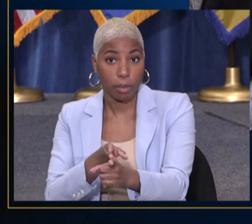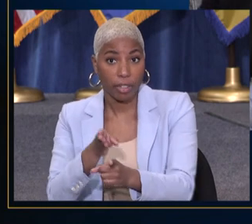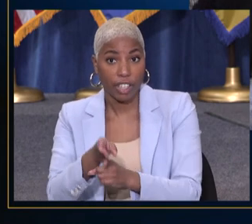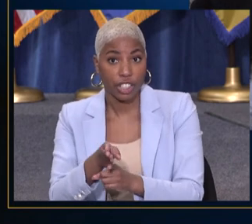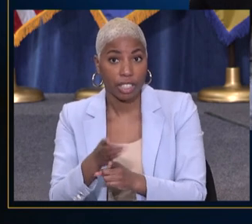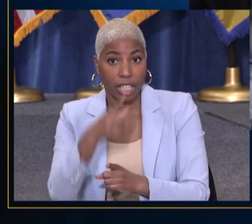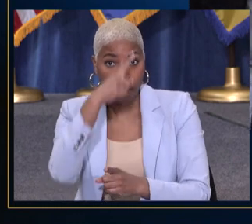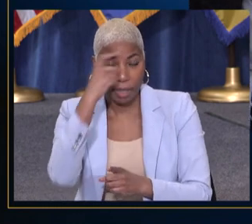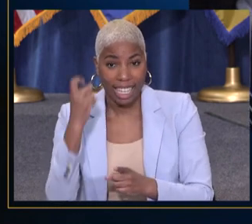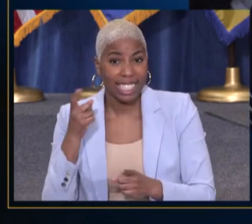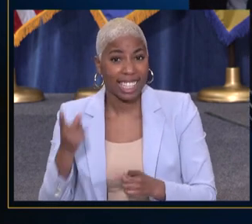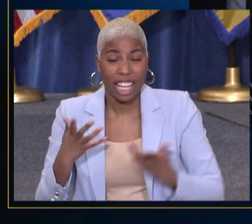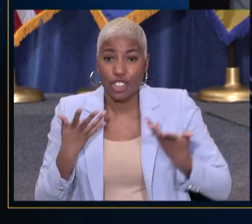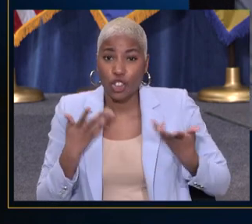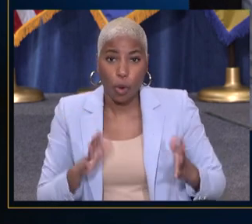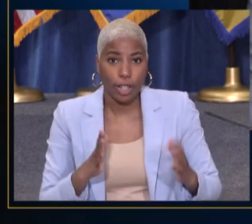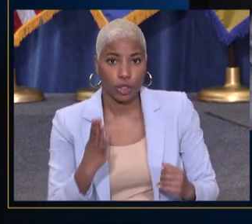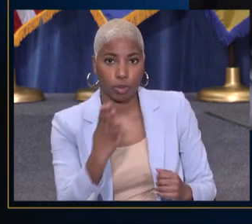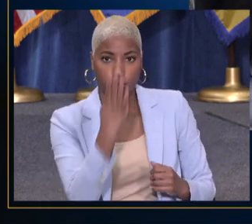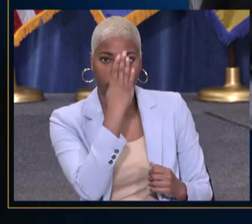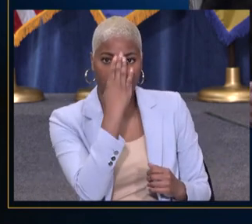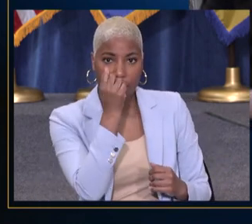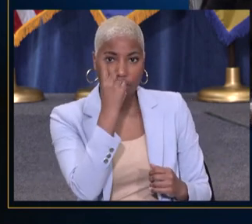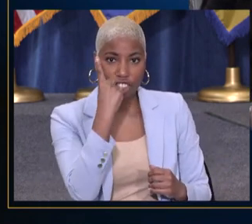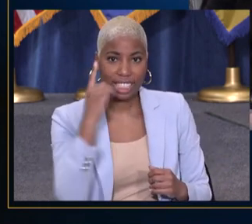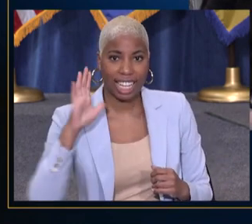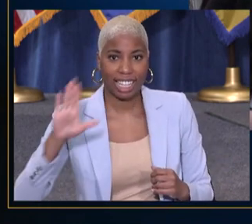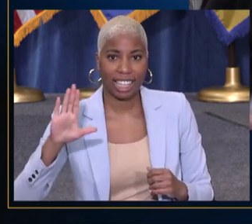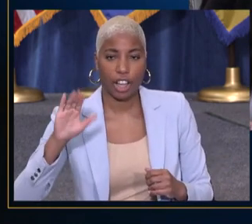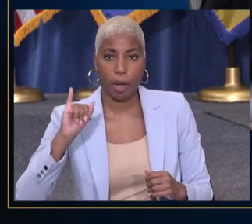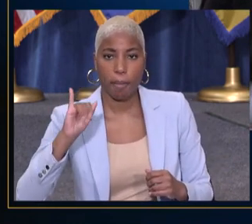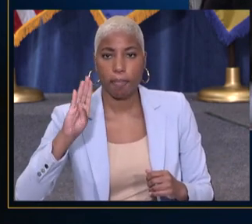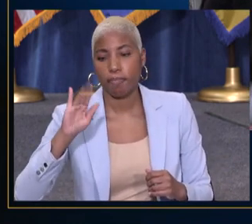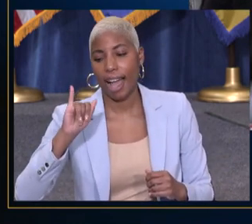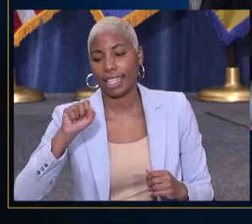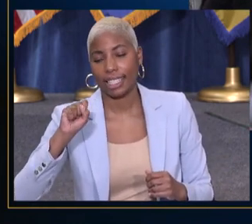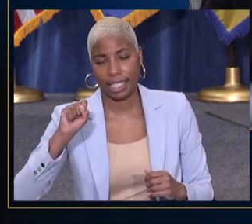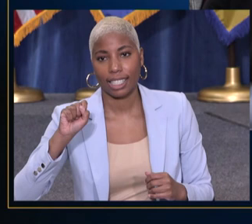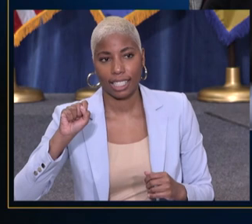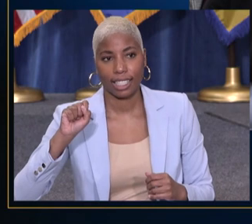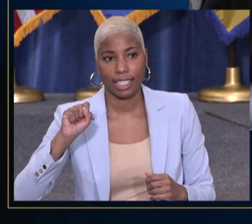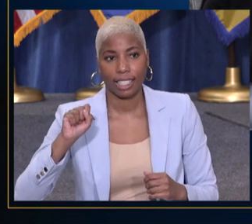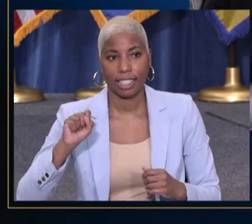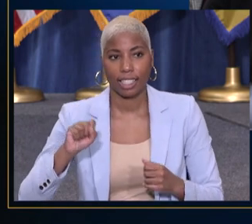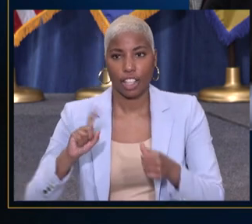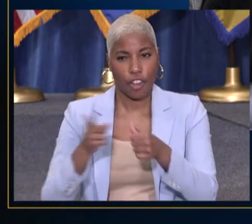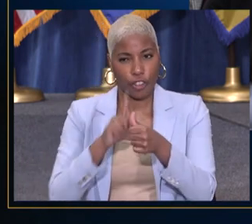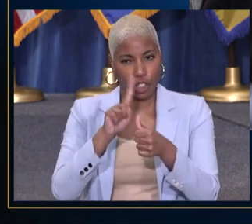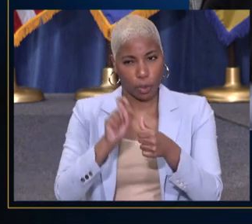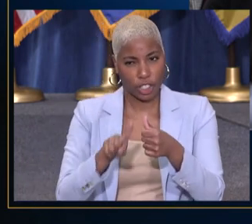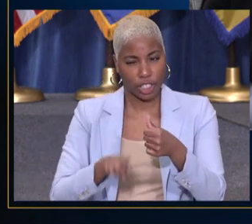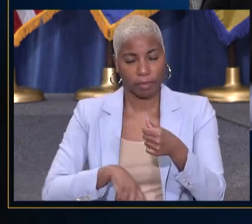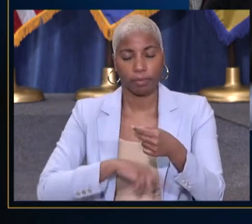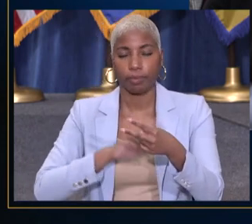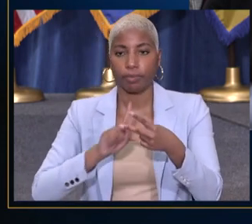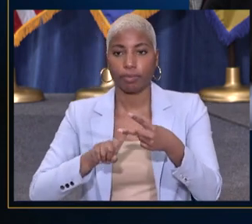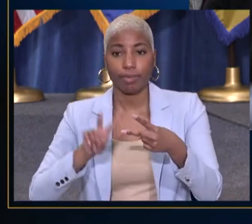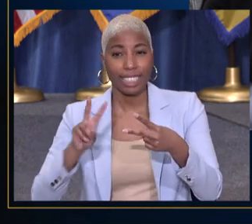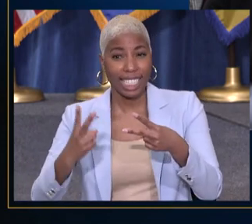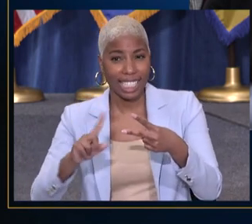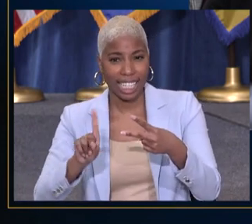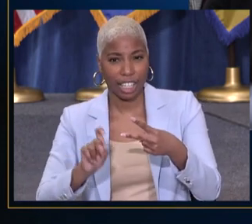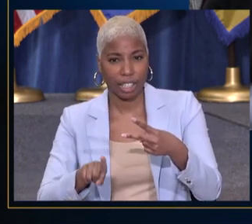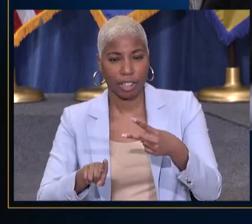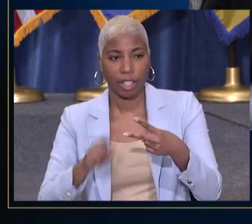they don't want to acknowledge the implicit bias they have? Yes, that's the first part of my question. And then the second part to